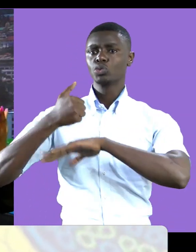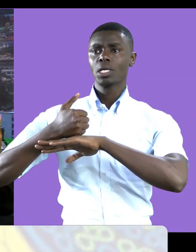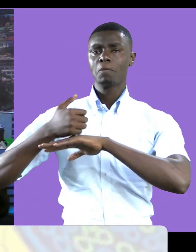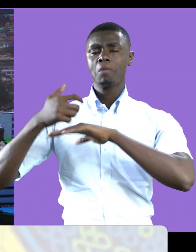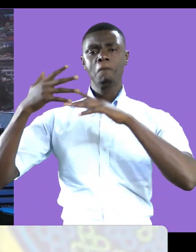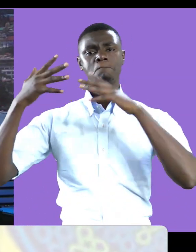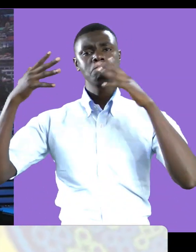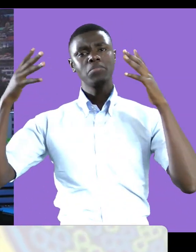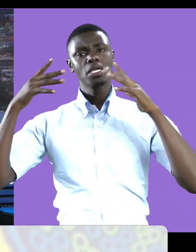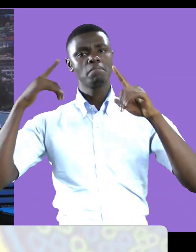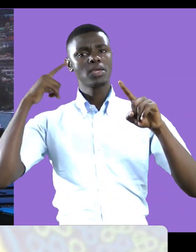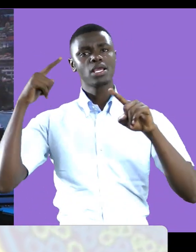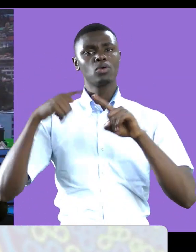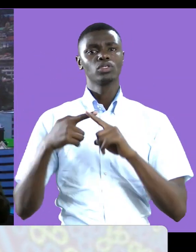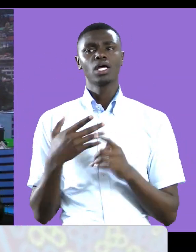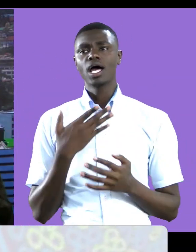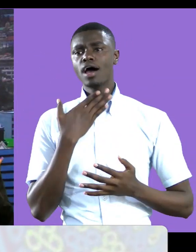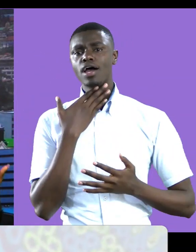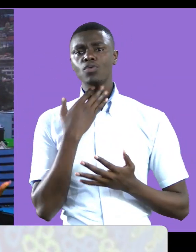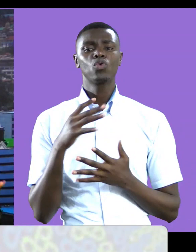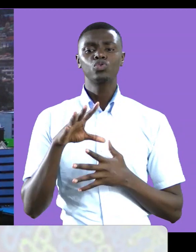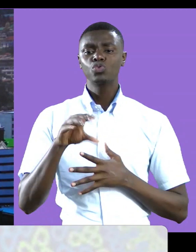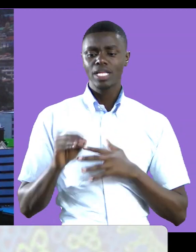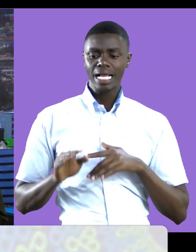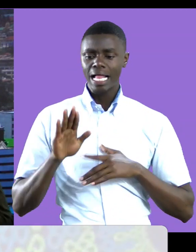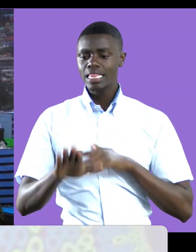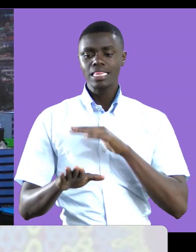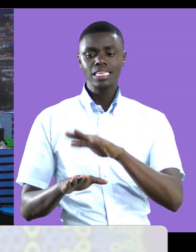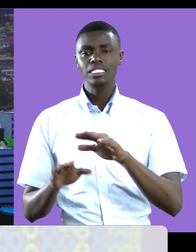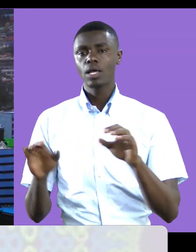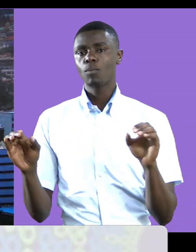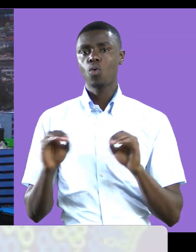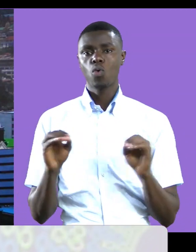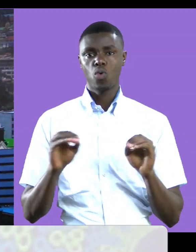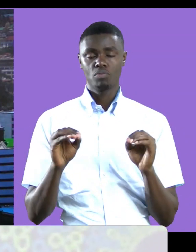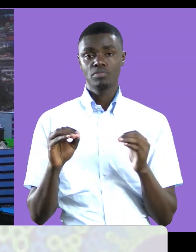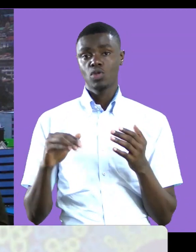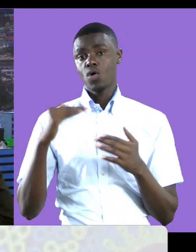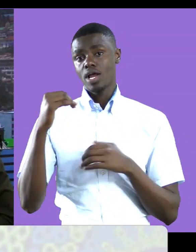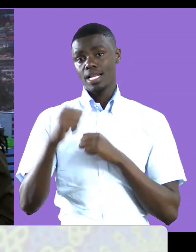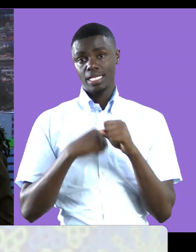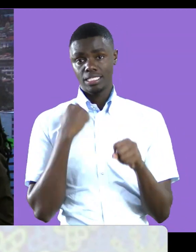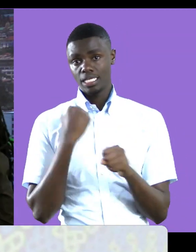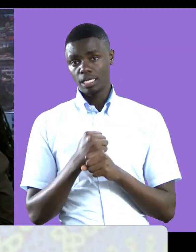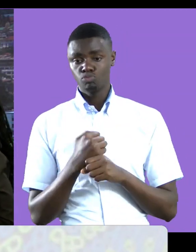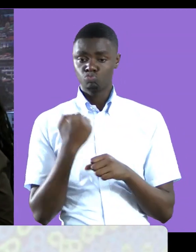goals and they don't even want to take the steps. This is how I see to